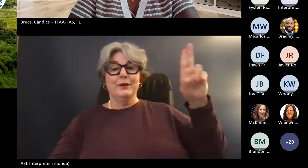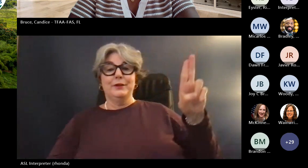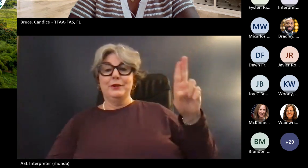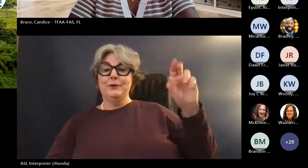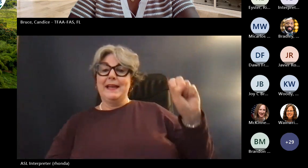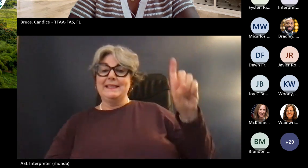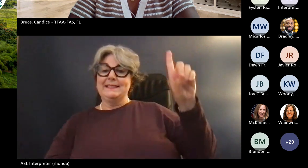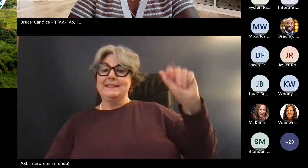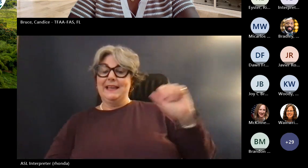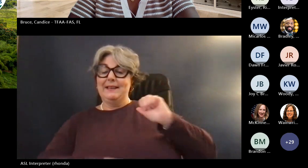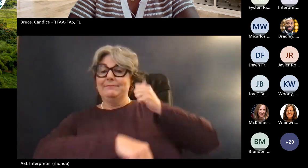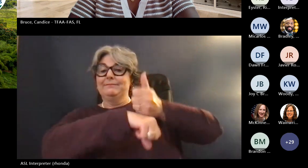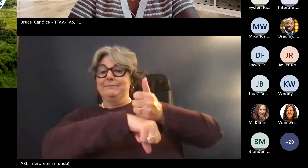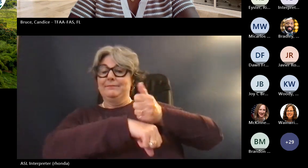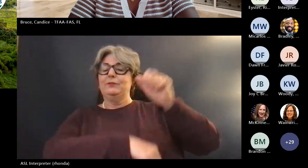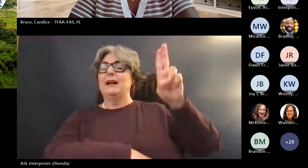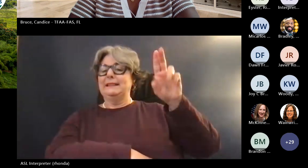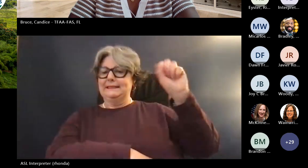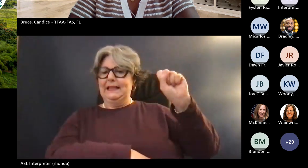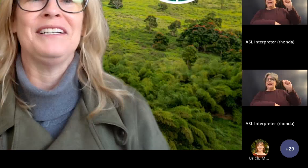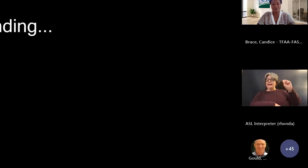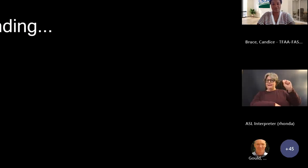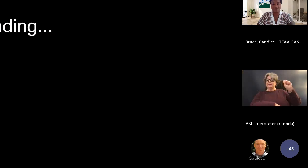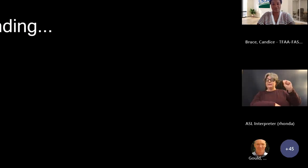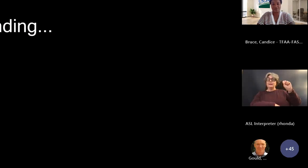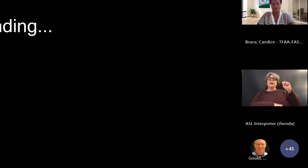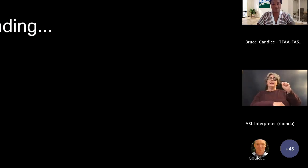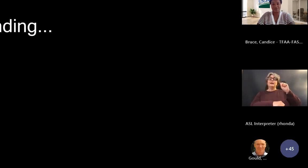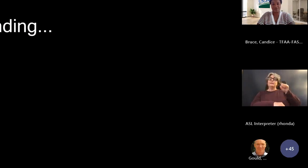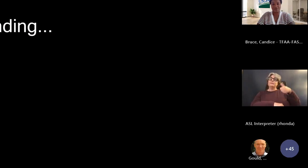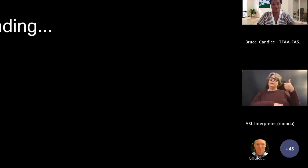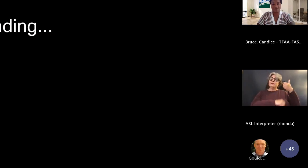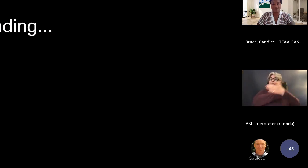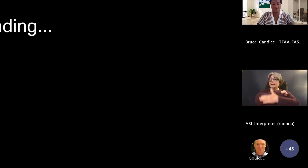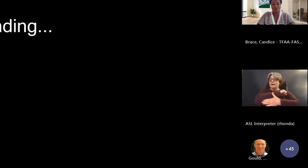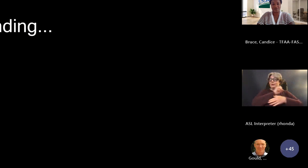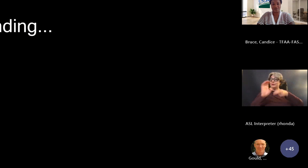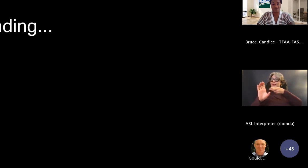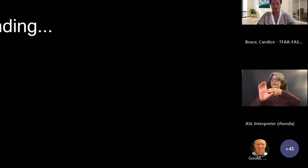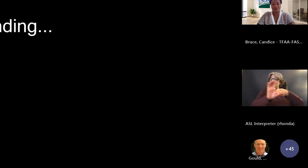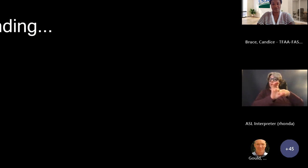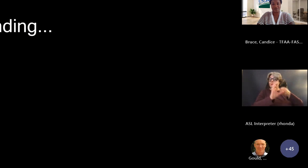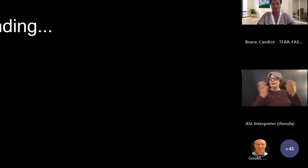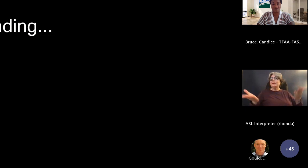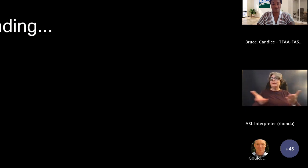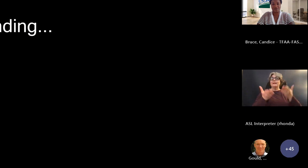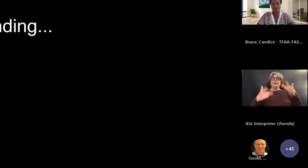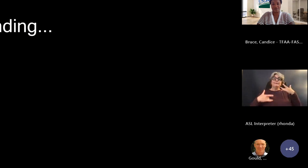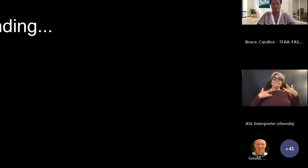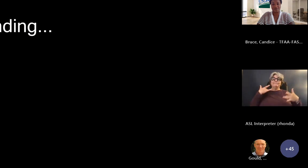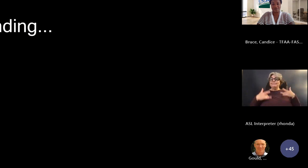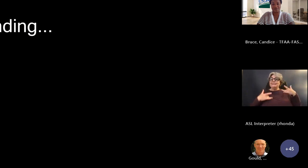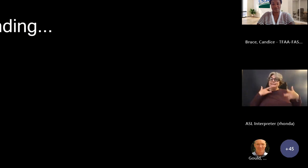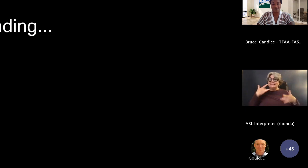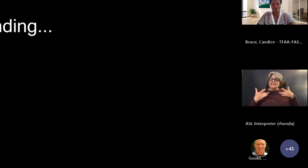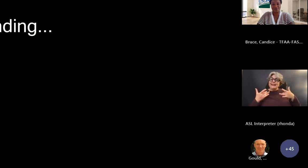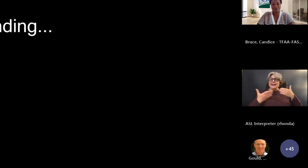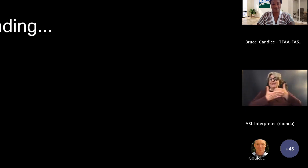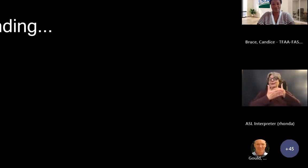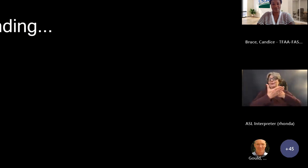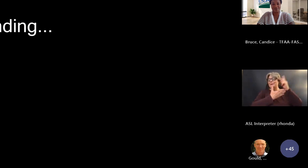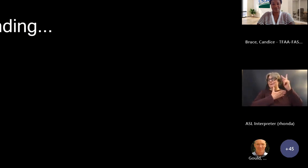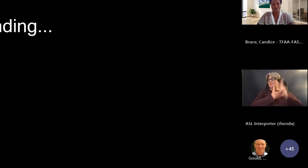put forward, the United States put forward, and a lot of countries have joined us. And she's here to talk about that pretty exciting new